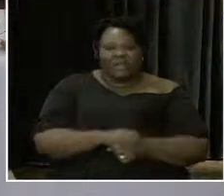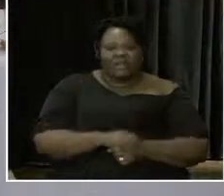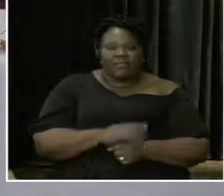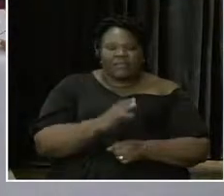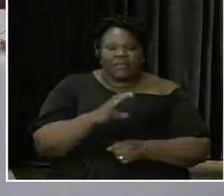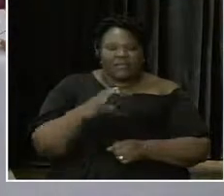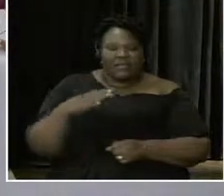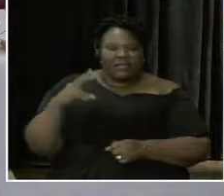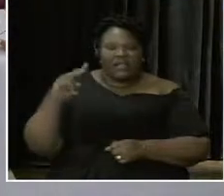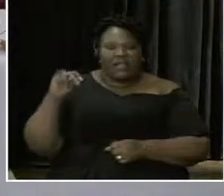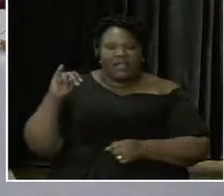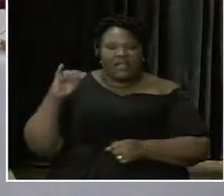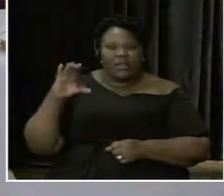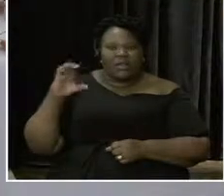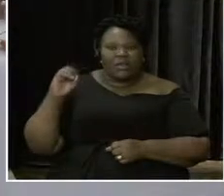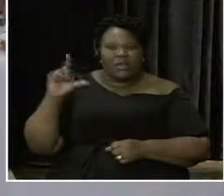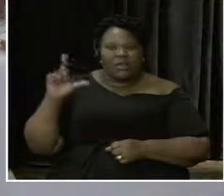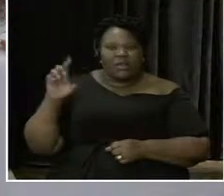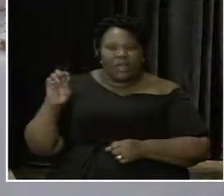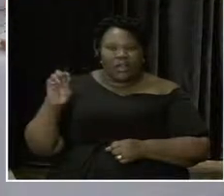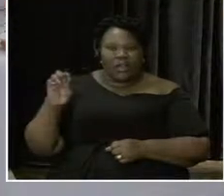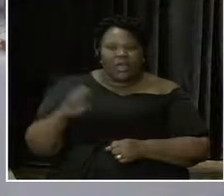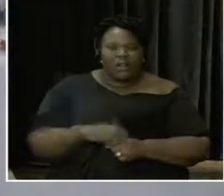Councillor Nicole Graham.